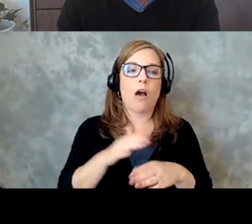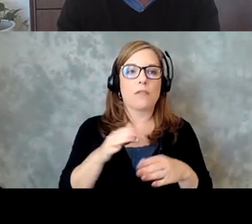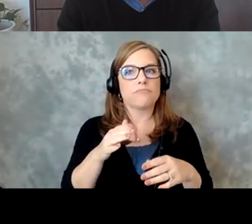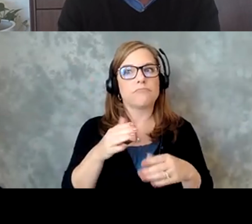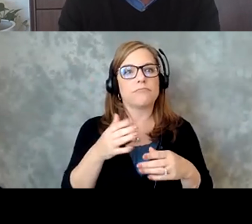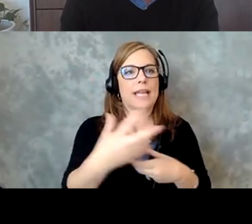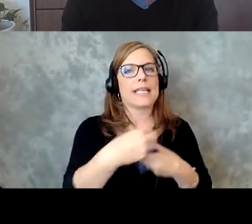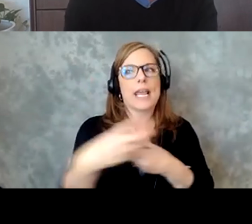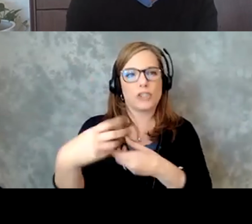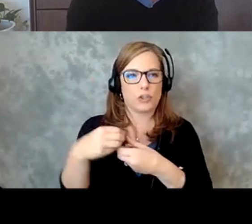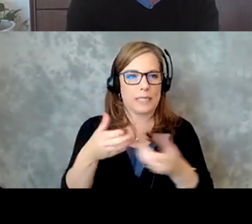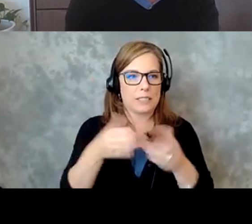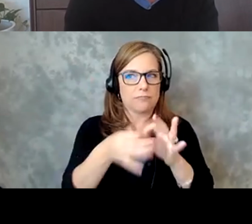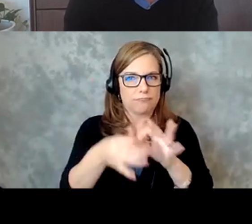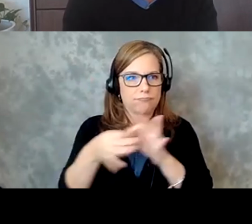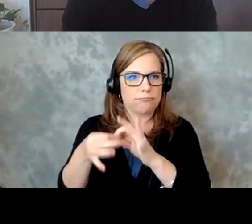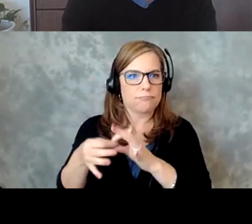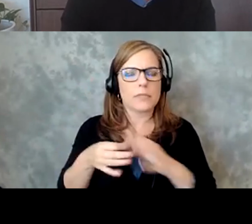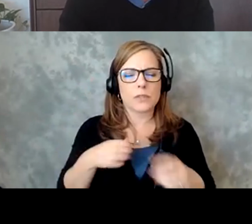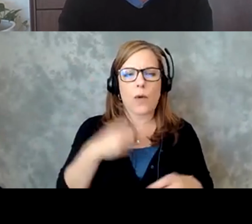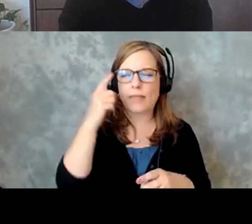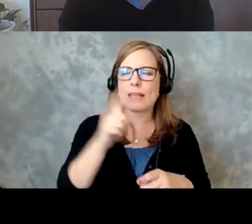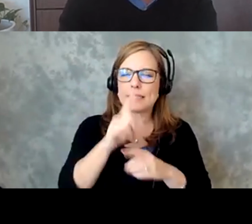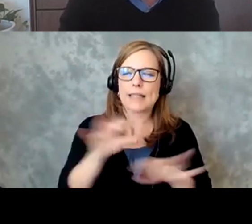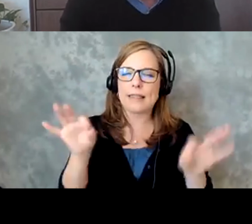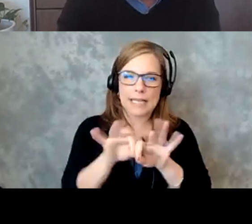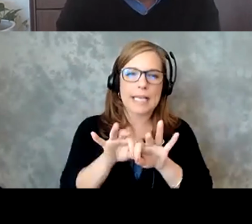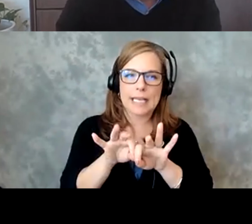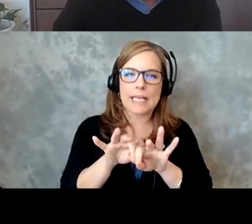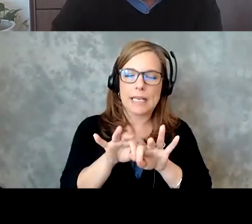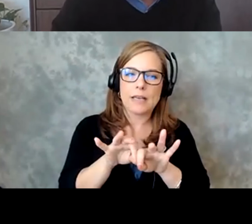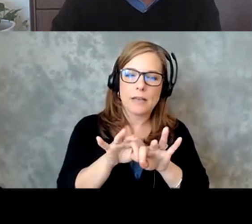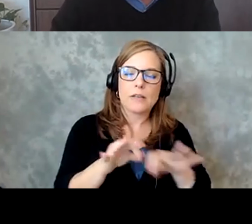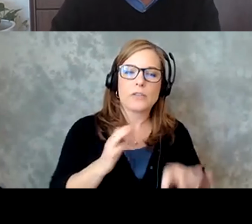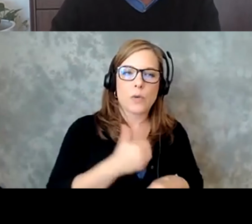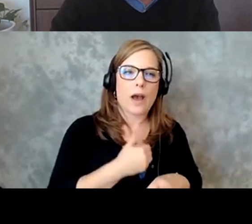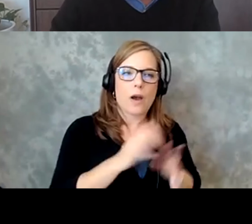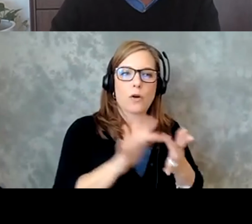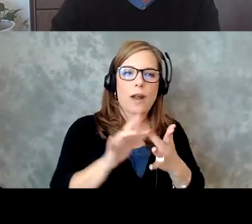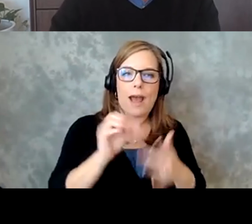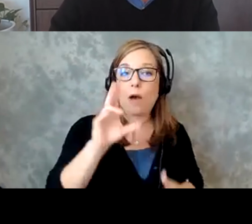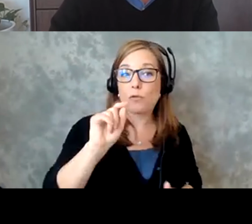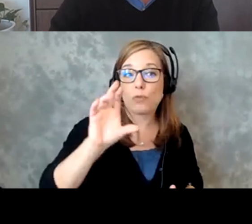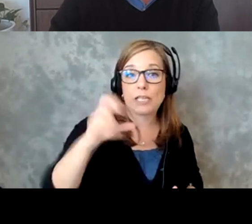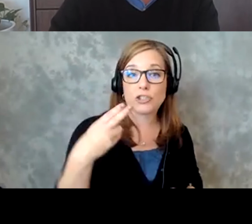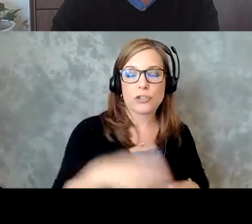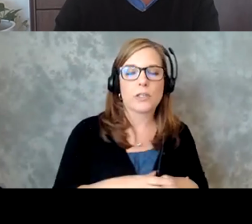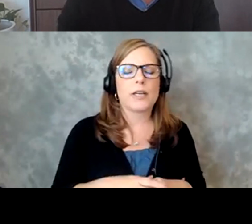which is, I think, the key of our outreach efforts. This